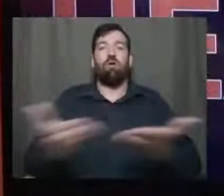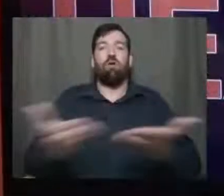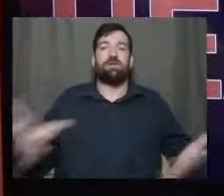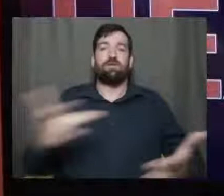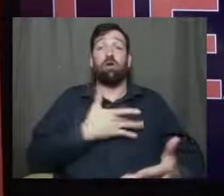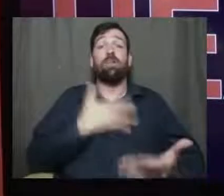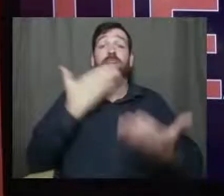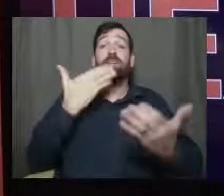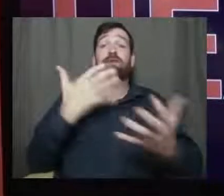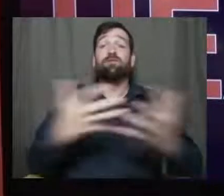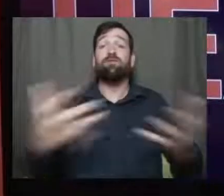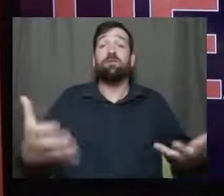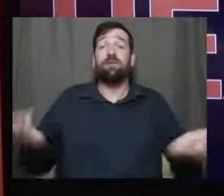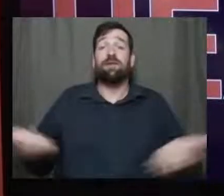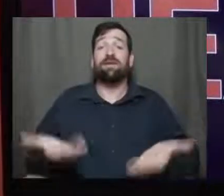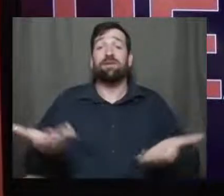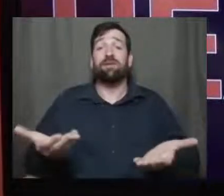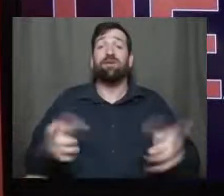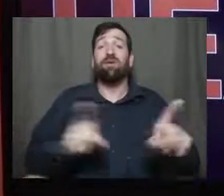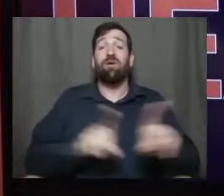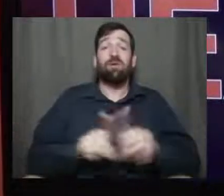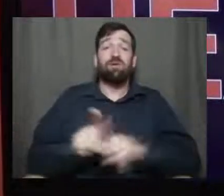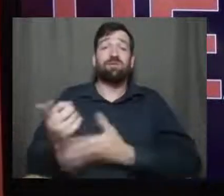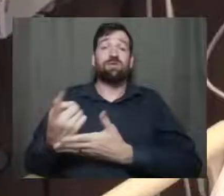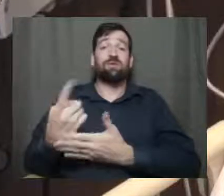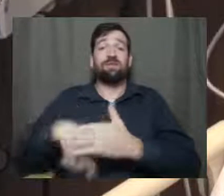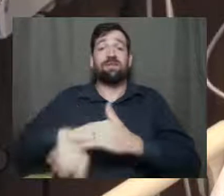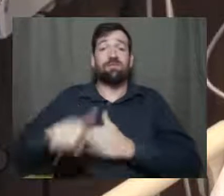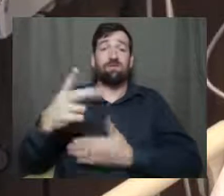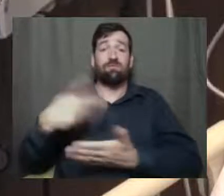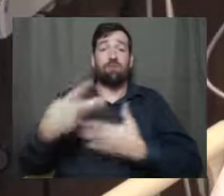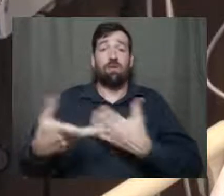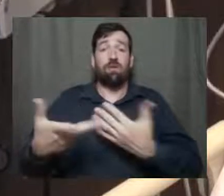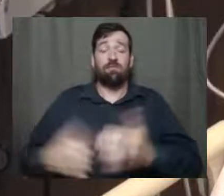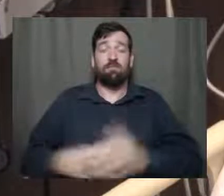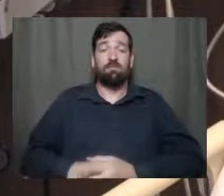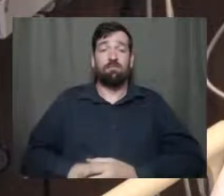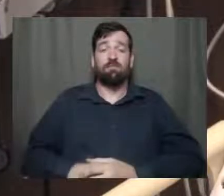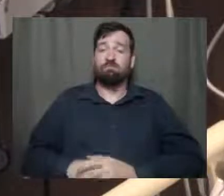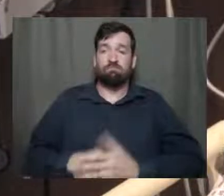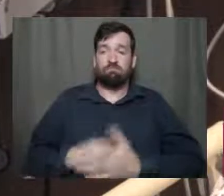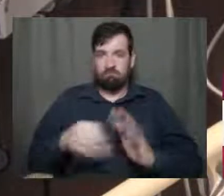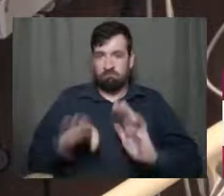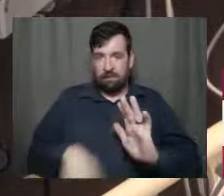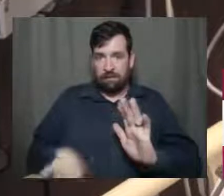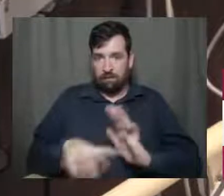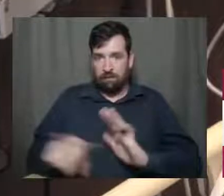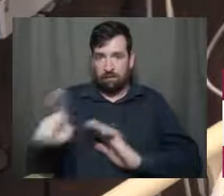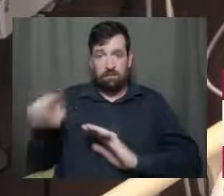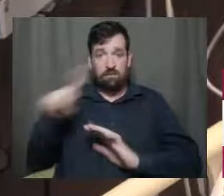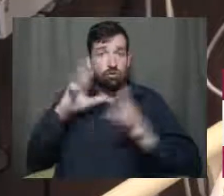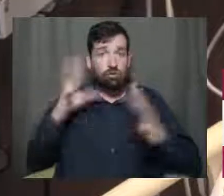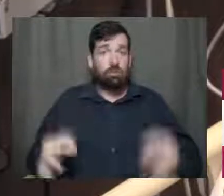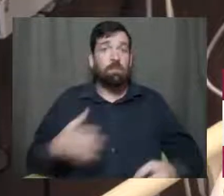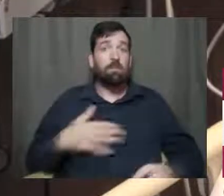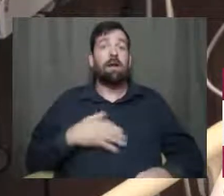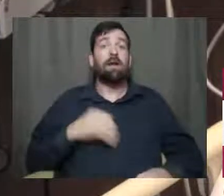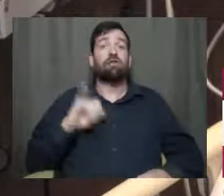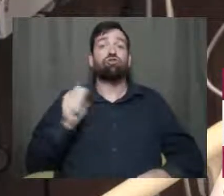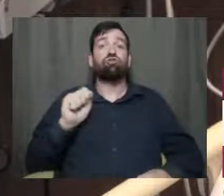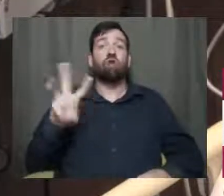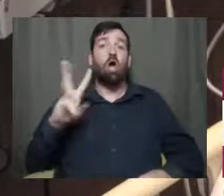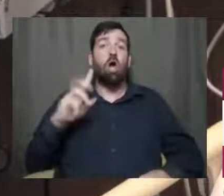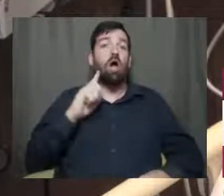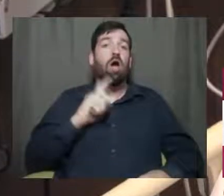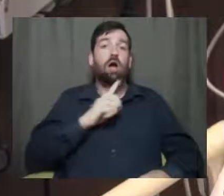for being with us today. Also next week on the program. Essentially, what they've determined is that my jaw is not sitting